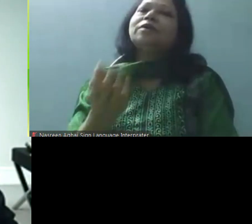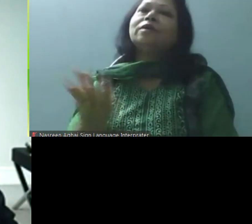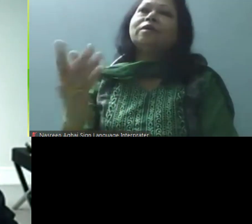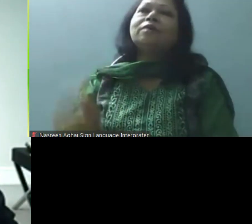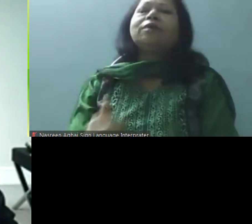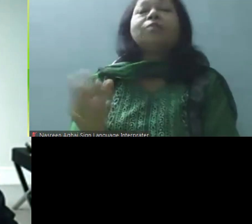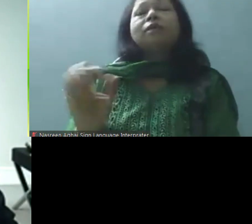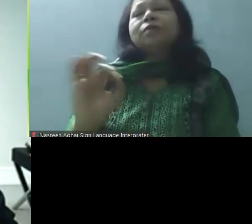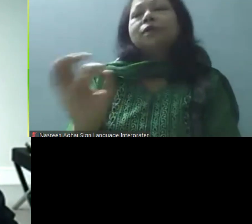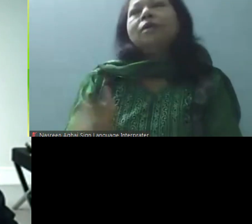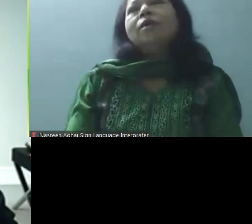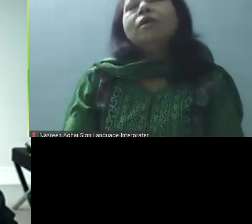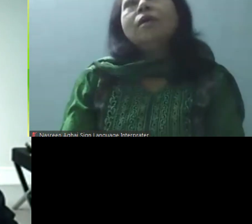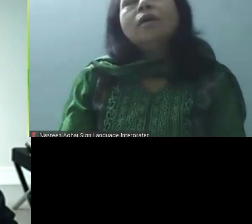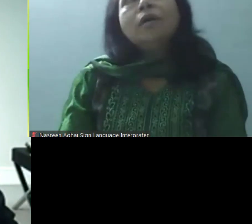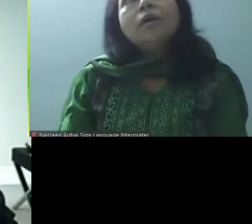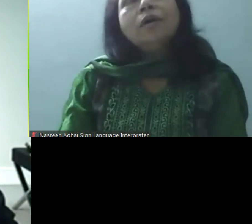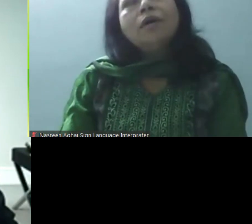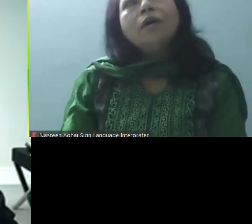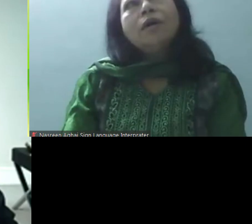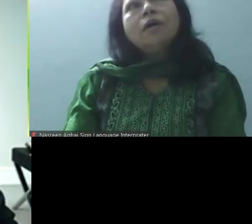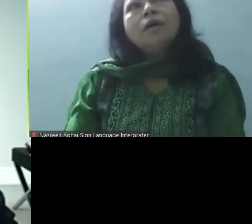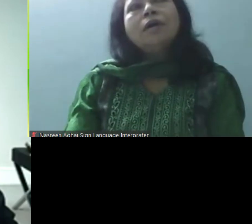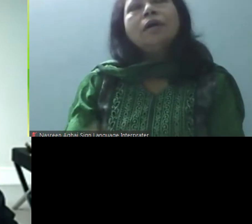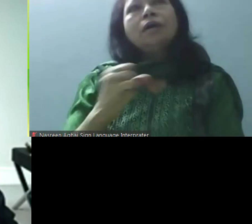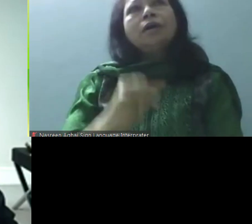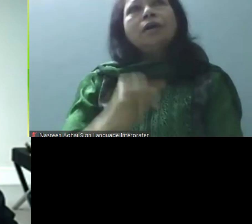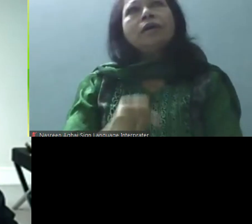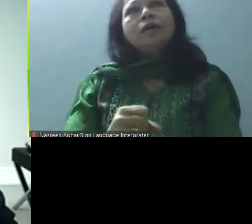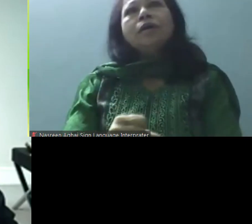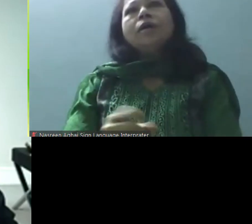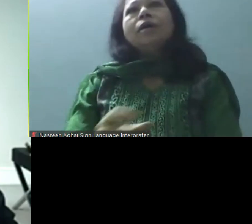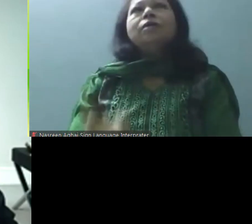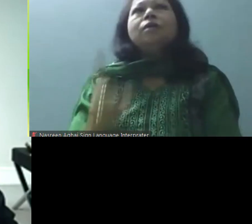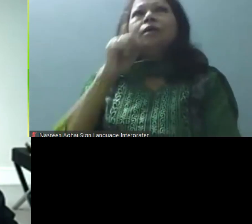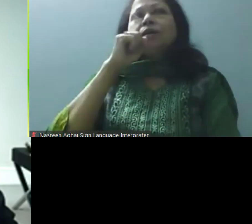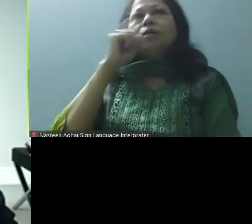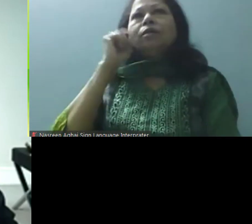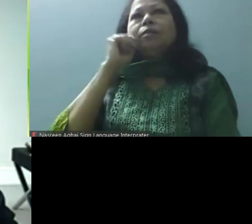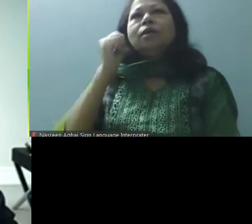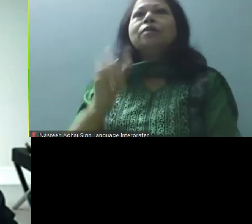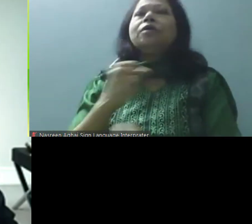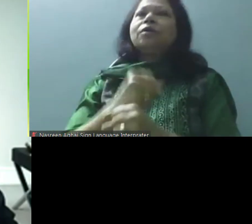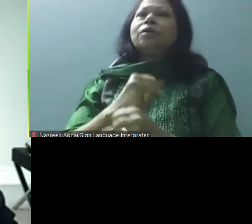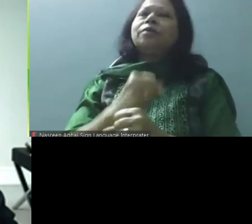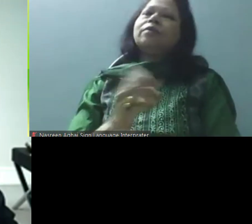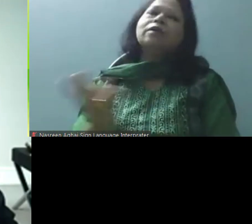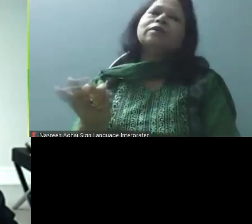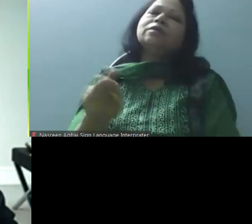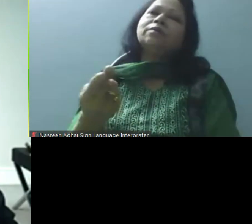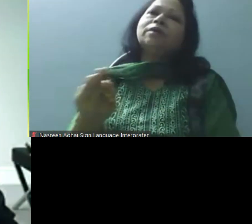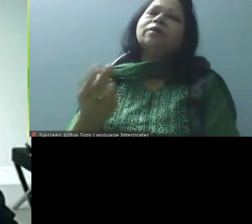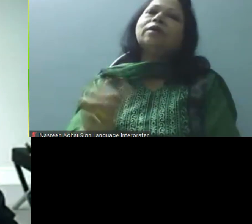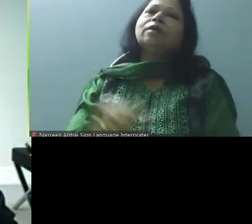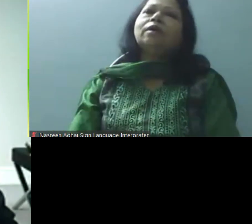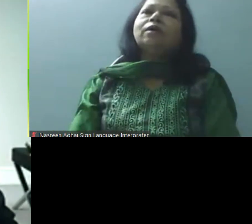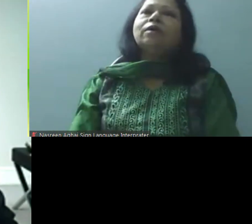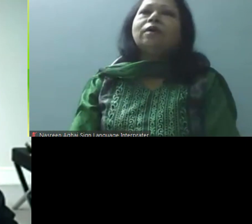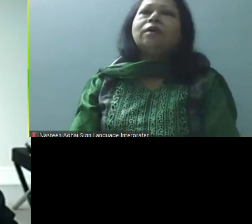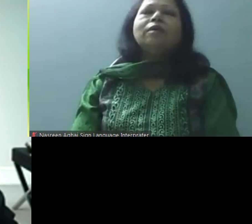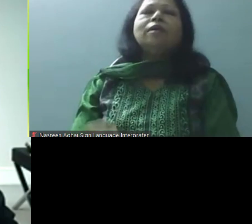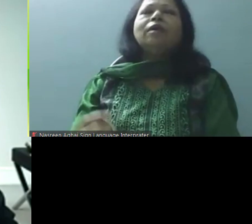situation, and I would like to do the same thing for people in Pakistan who unfortunately cannot